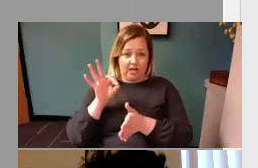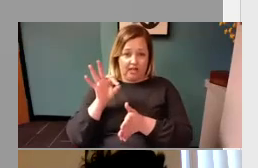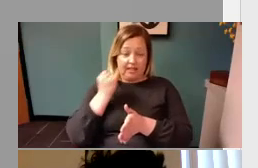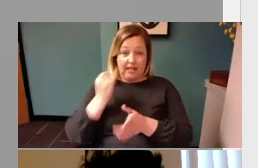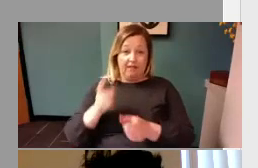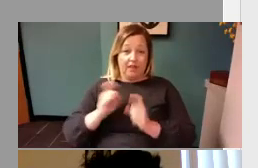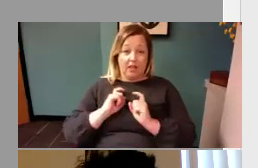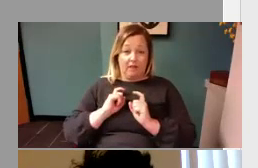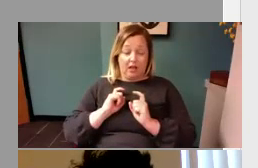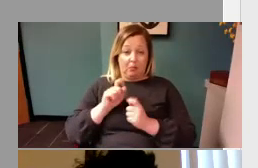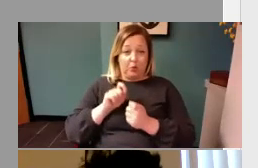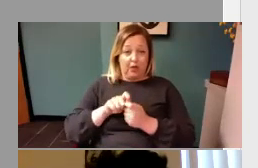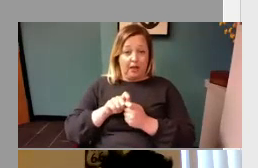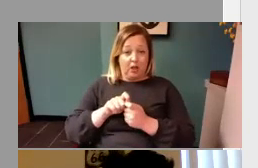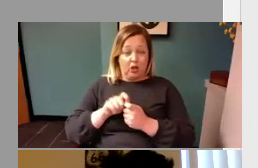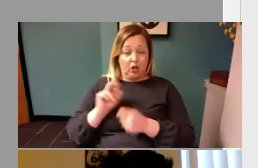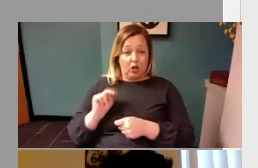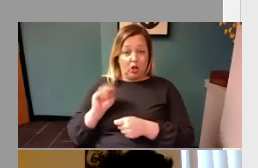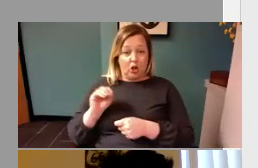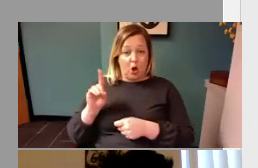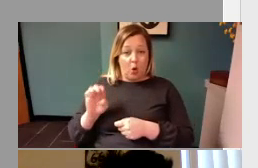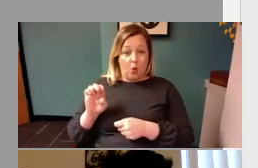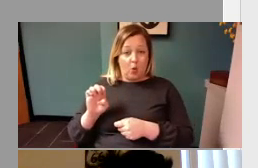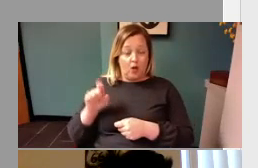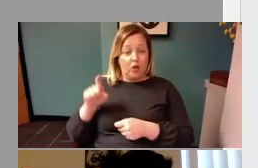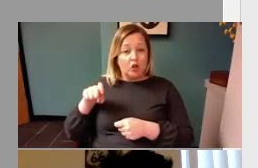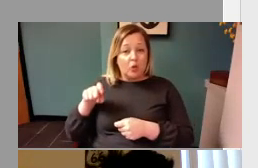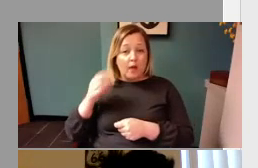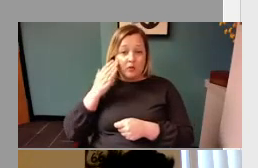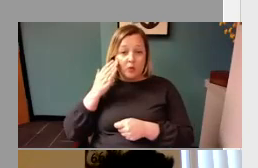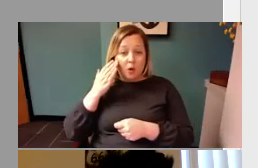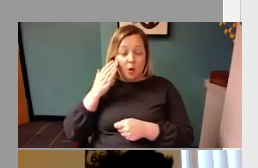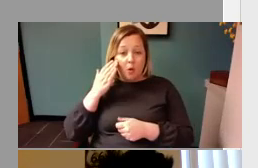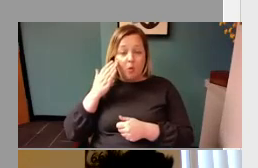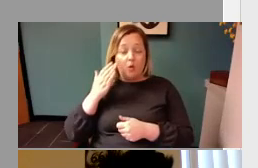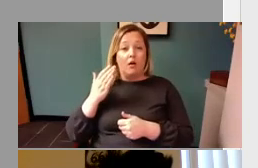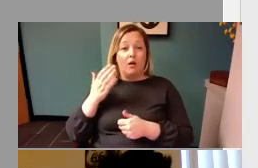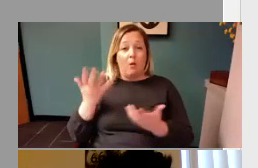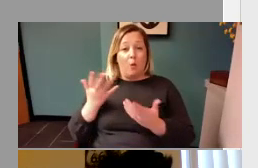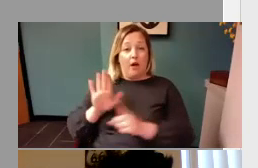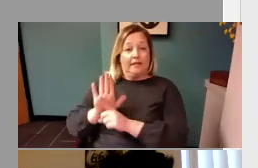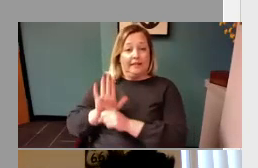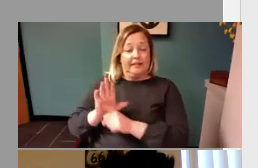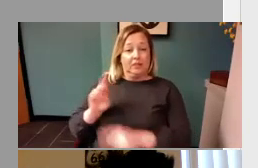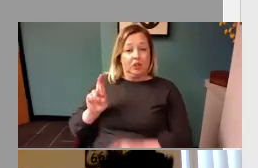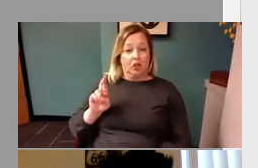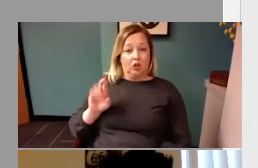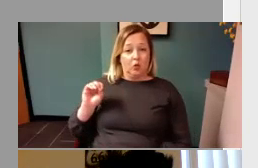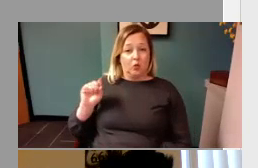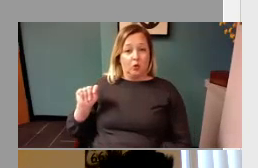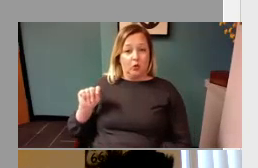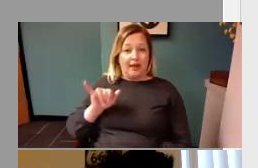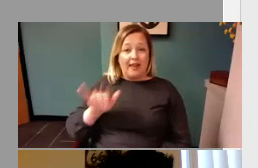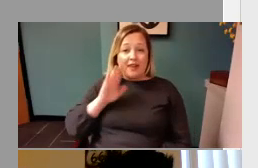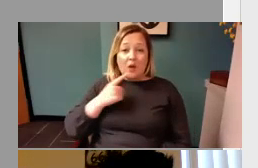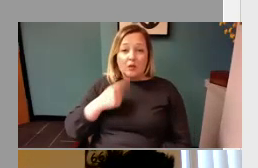the root node is. And that told us whether two particular nodes are in the same set or not. So let's say that we are